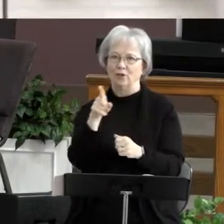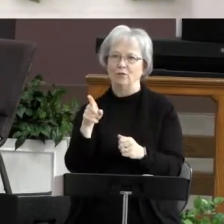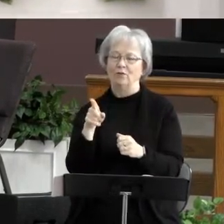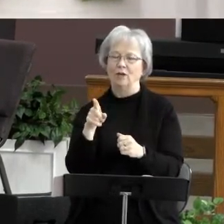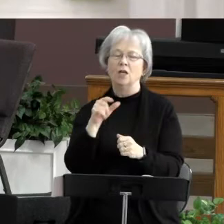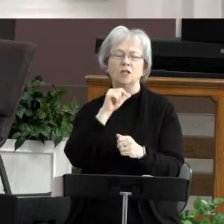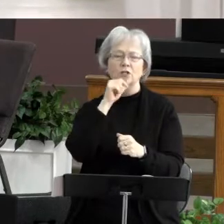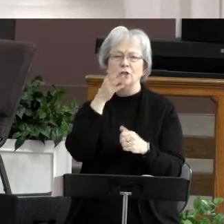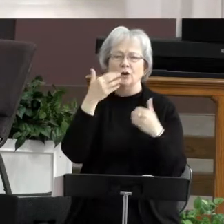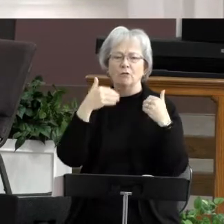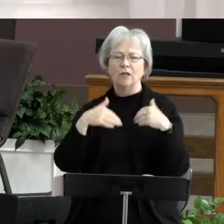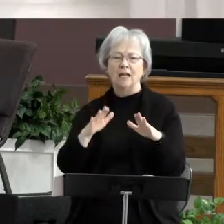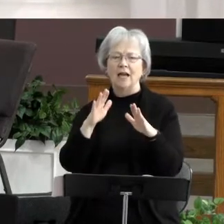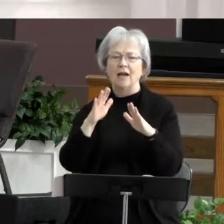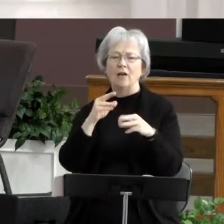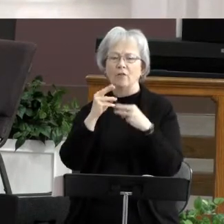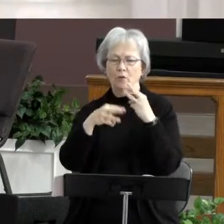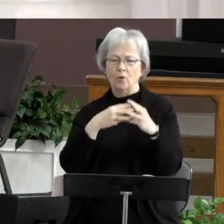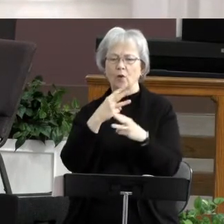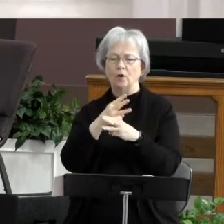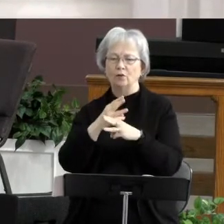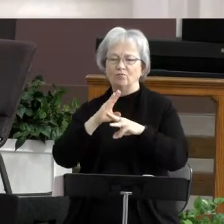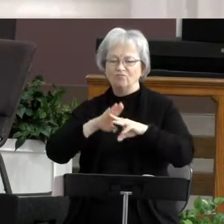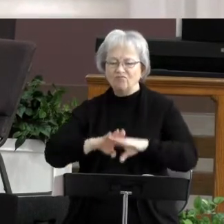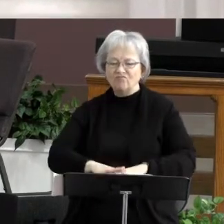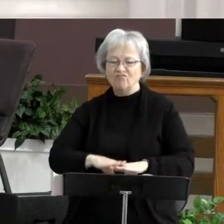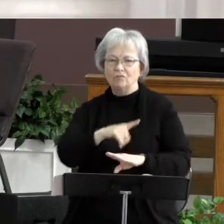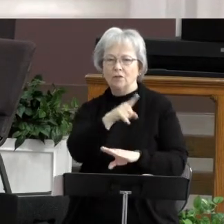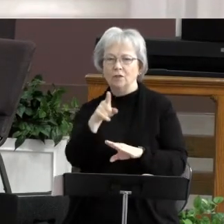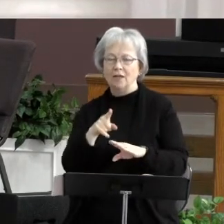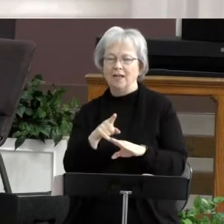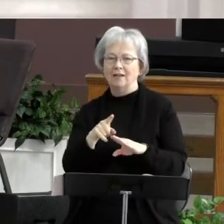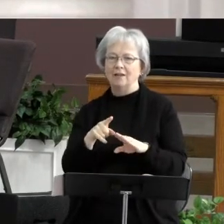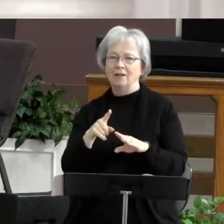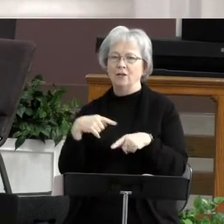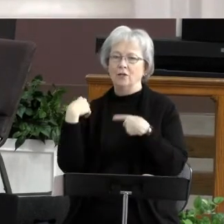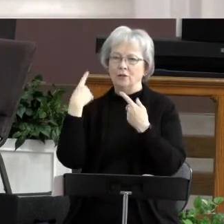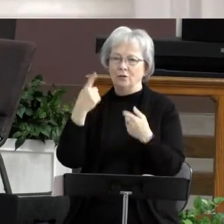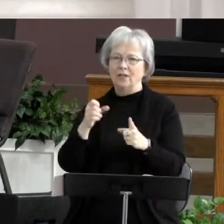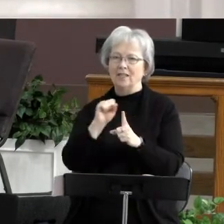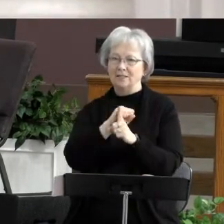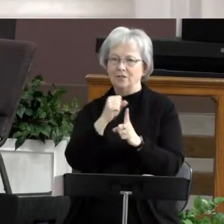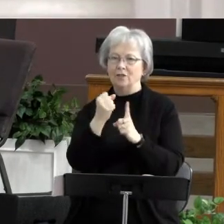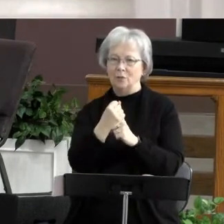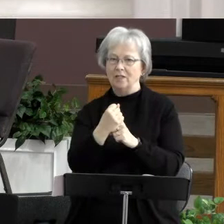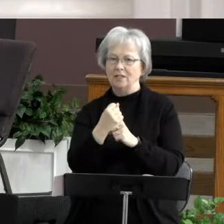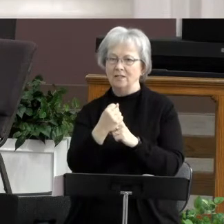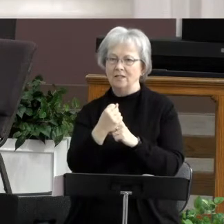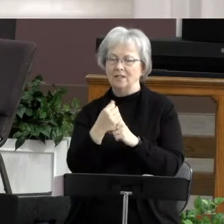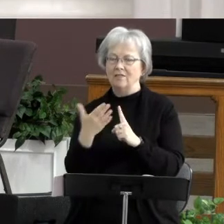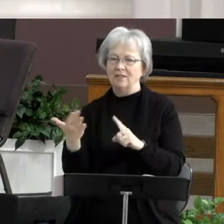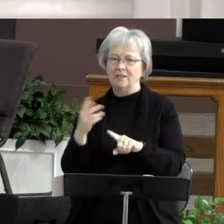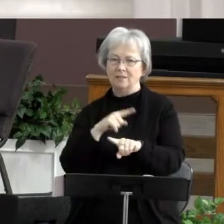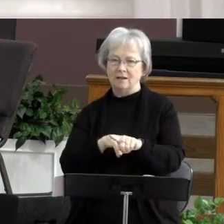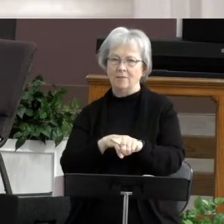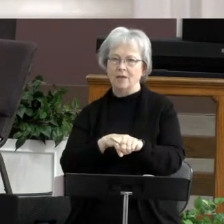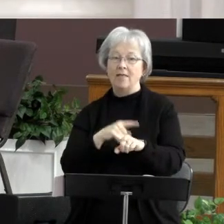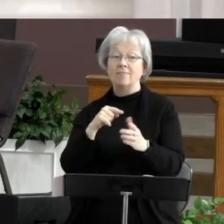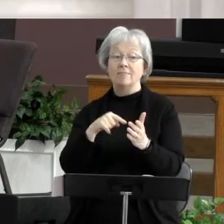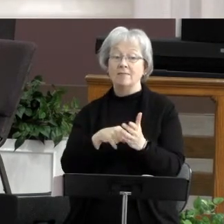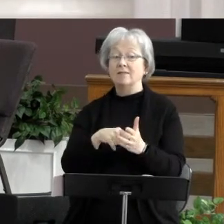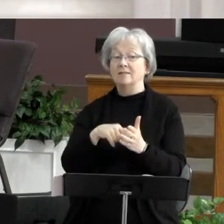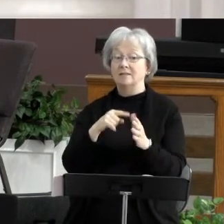Don't allow the world to keep you down during these times. This is the time for the people of God to shine